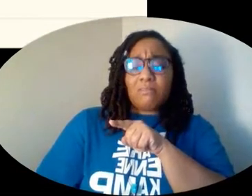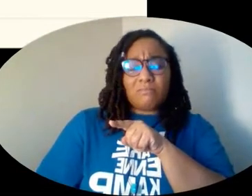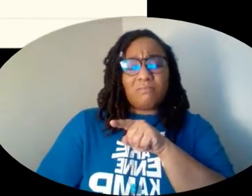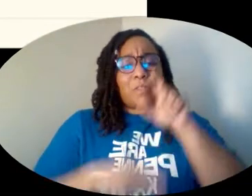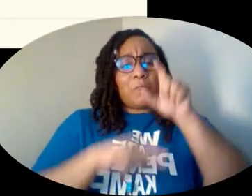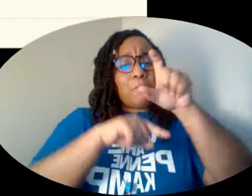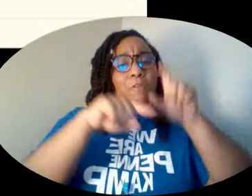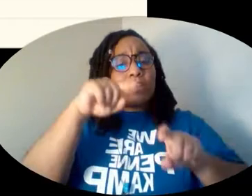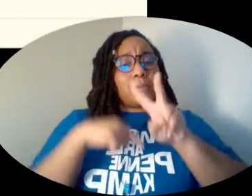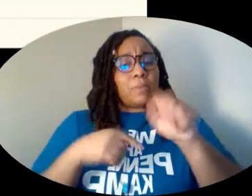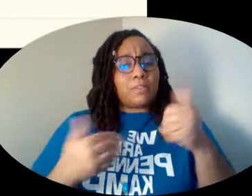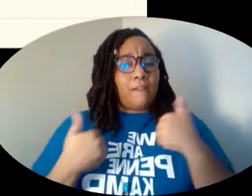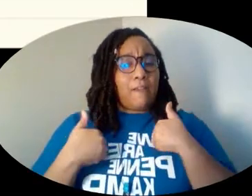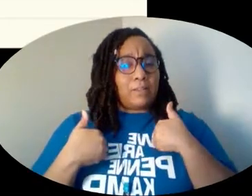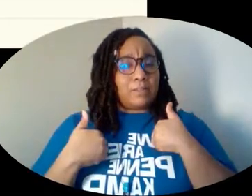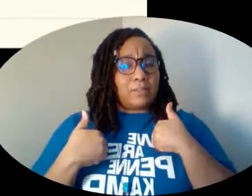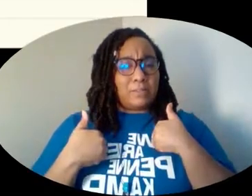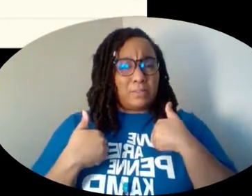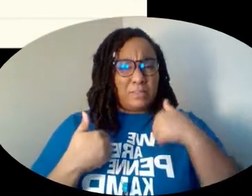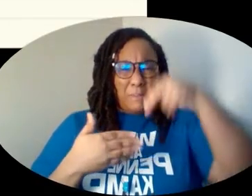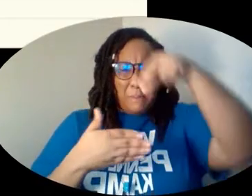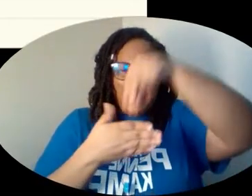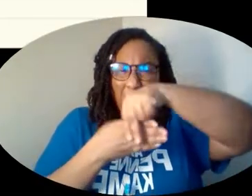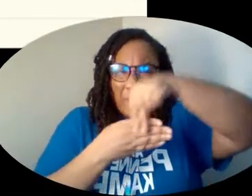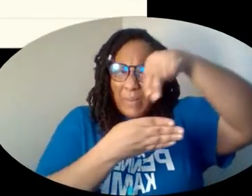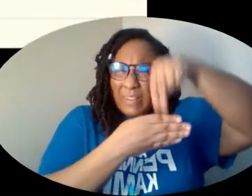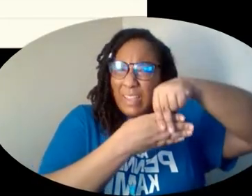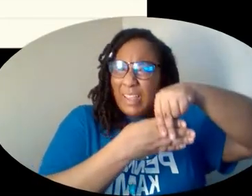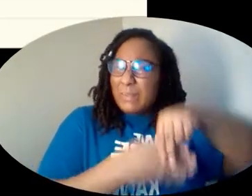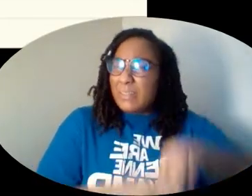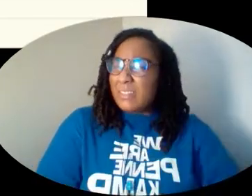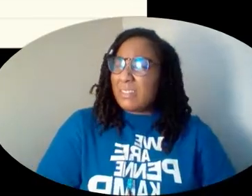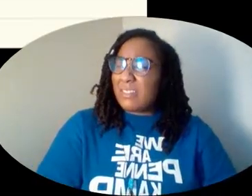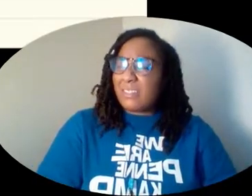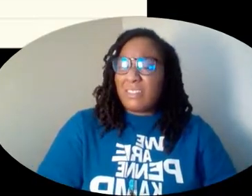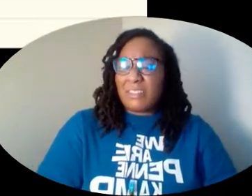What fraction of the pizza has paper clips?